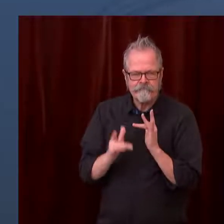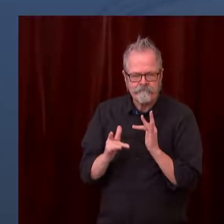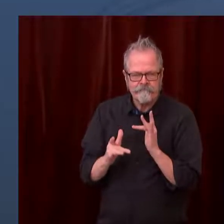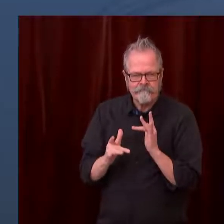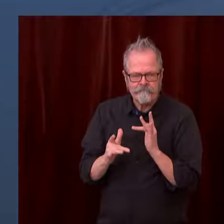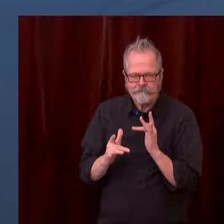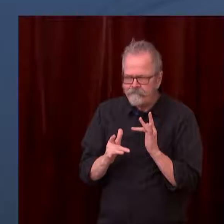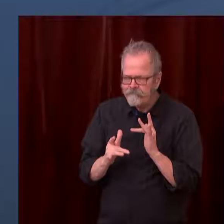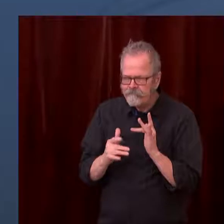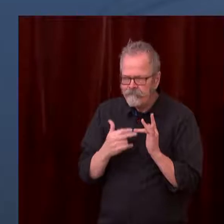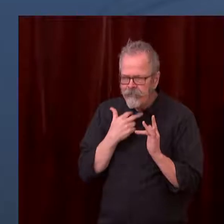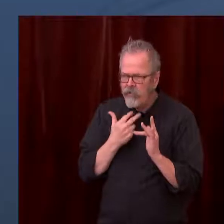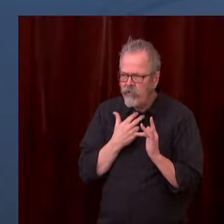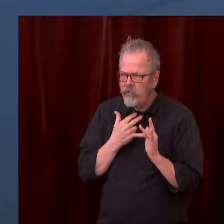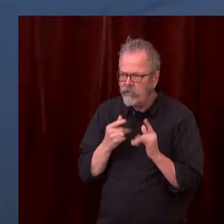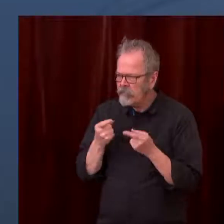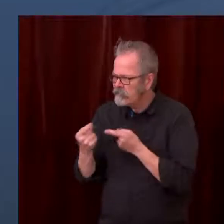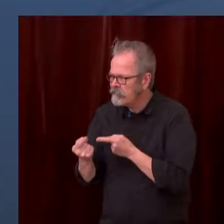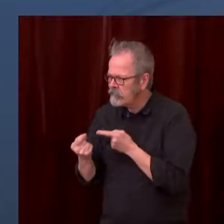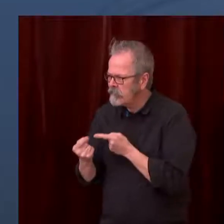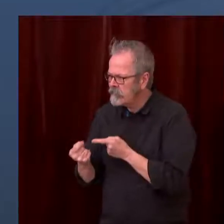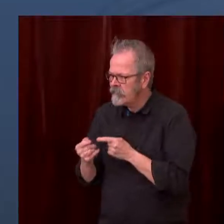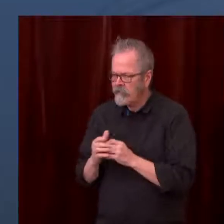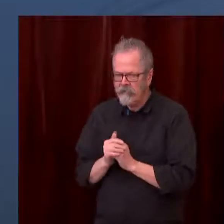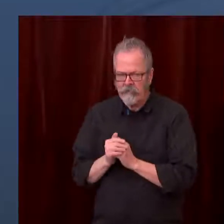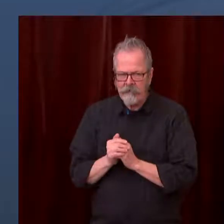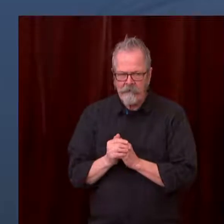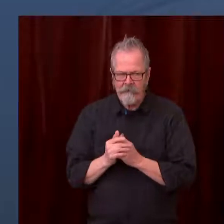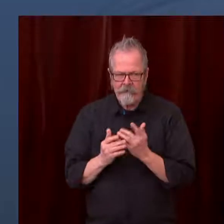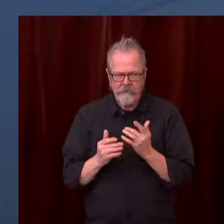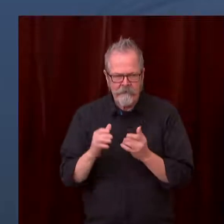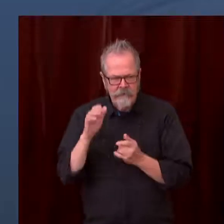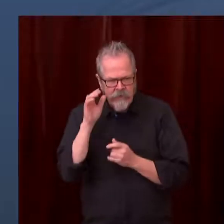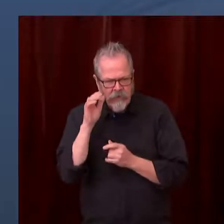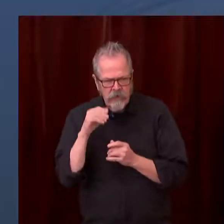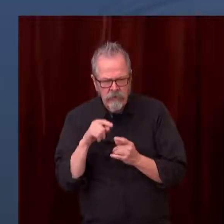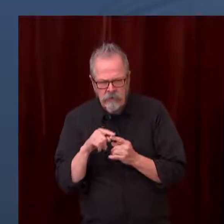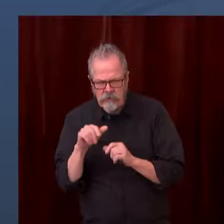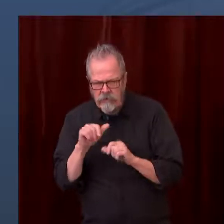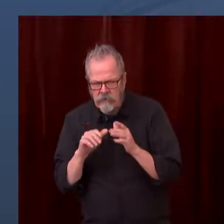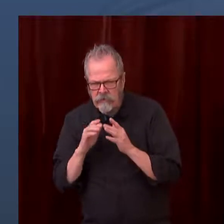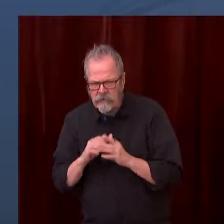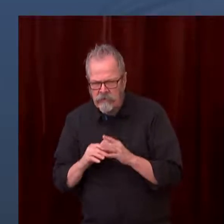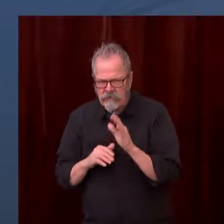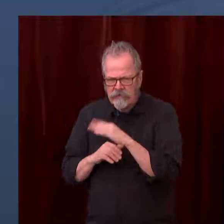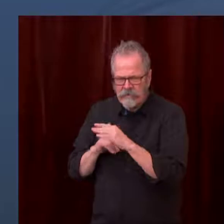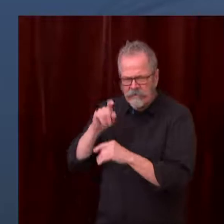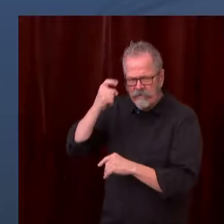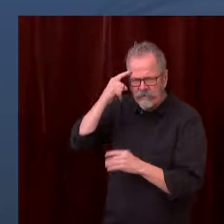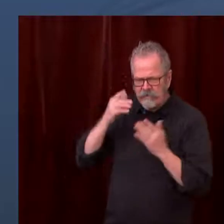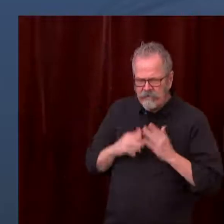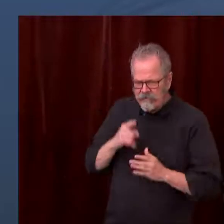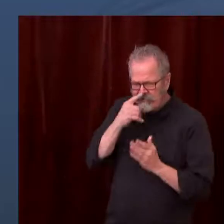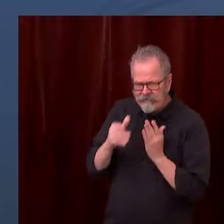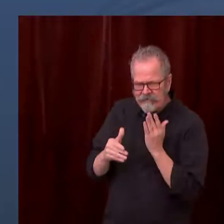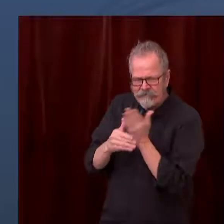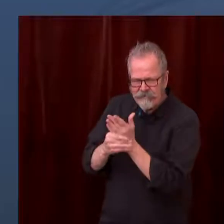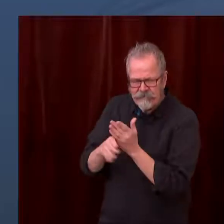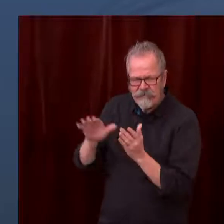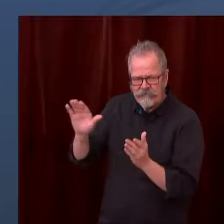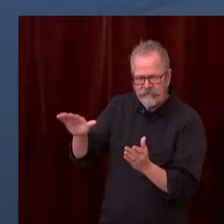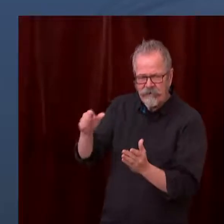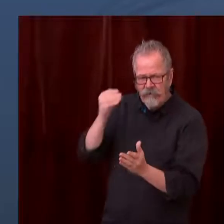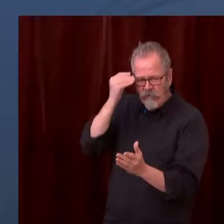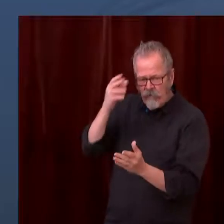Madam Mayor, listening to the scientists and the public health experts. Madam Mayor, can we pause just for a minute? Yeah. We're having some difficulty hearing